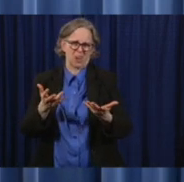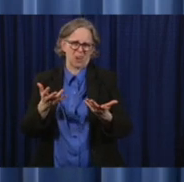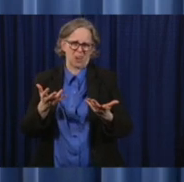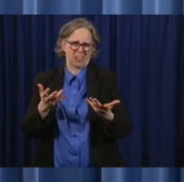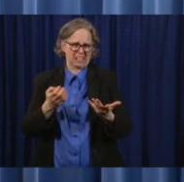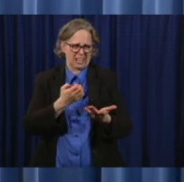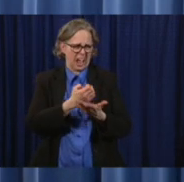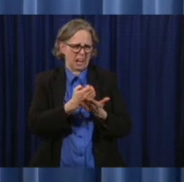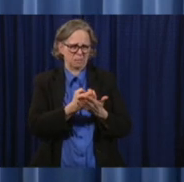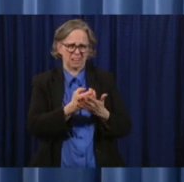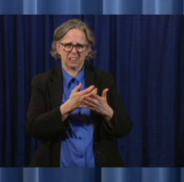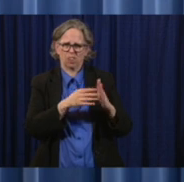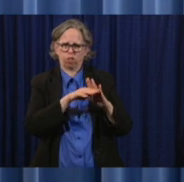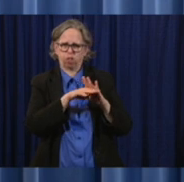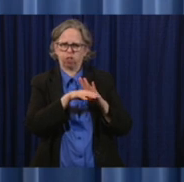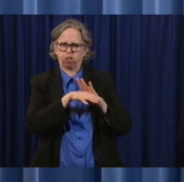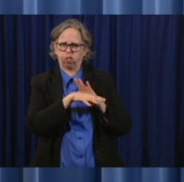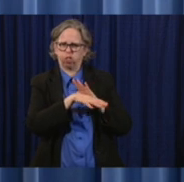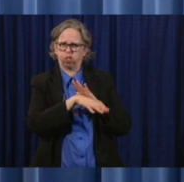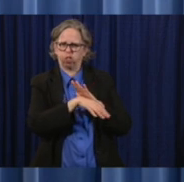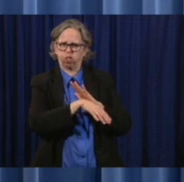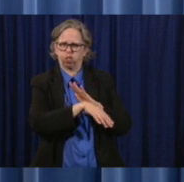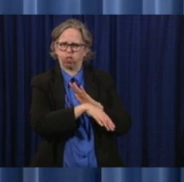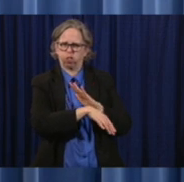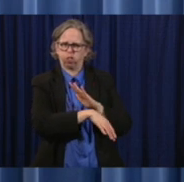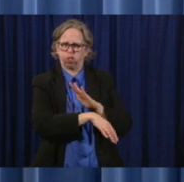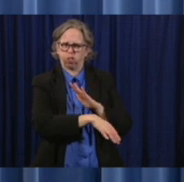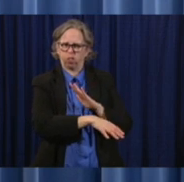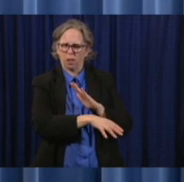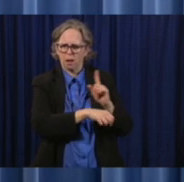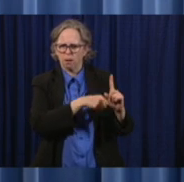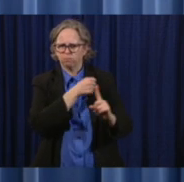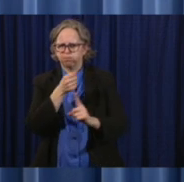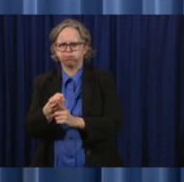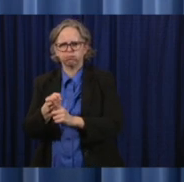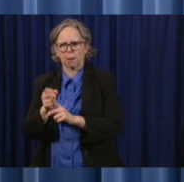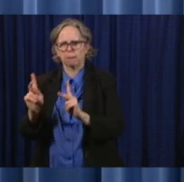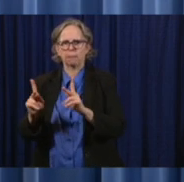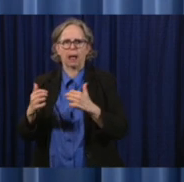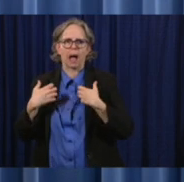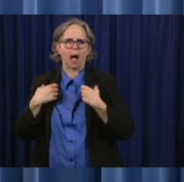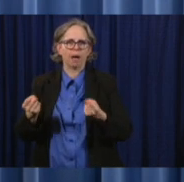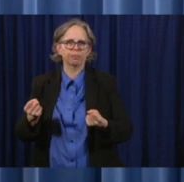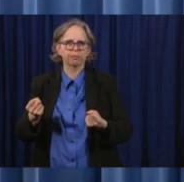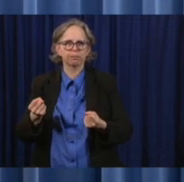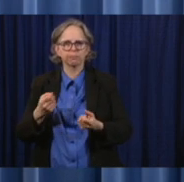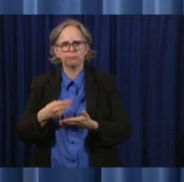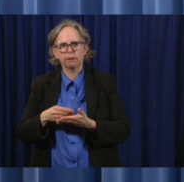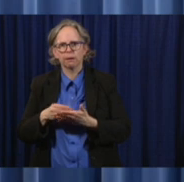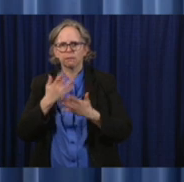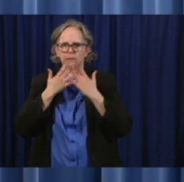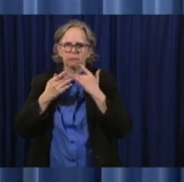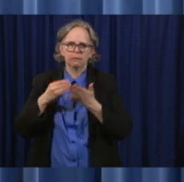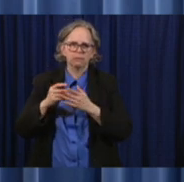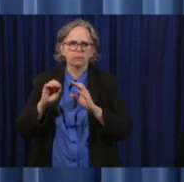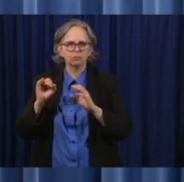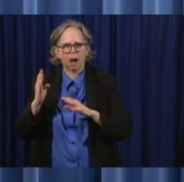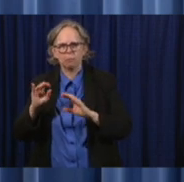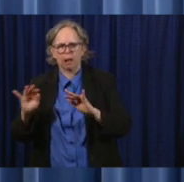is as far down as this economy is, you know, we see all kinds of things historically